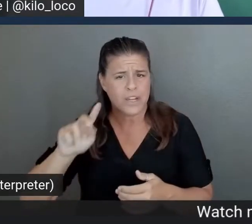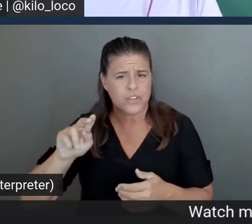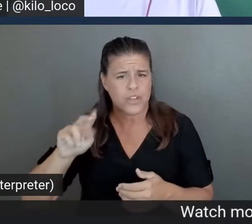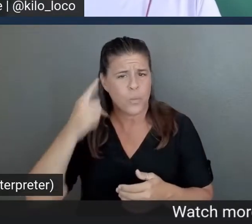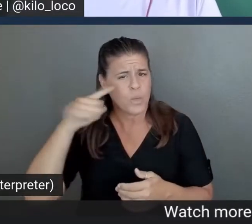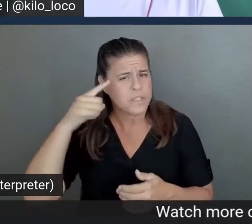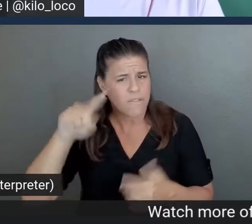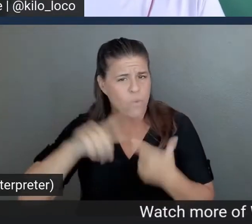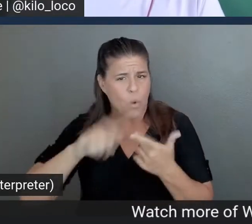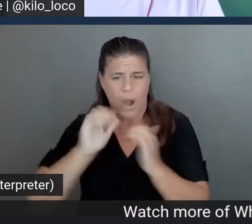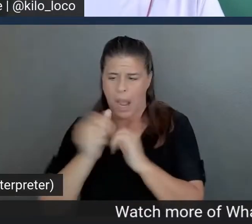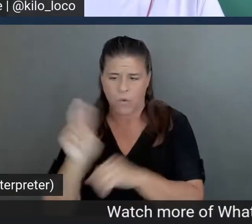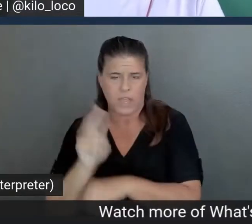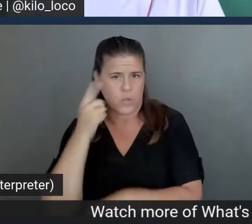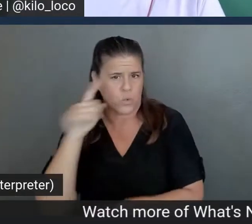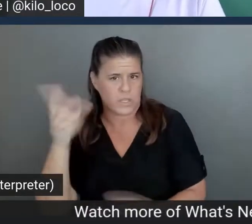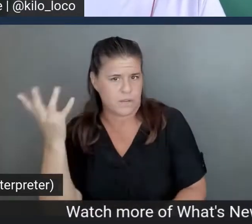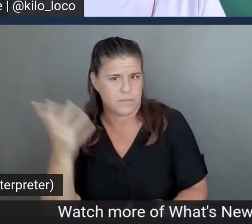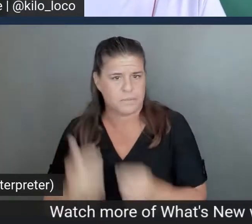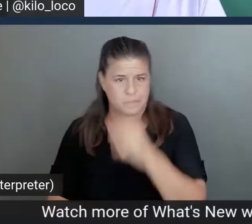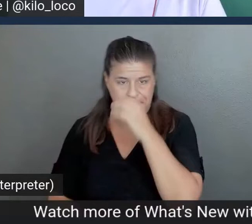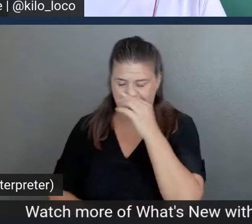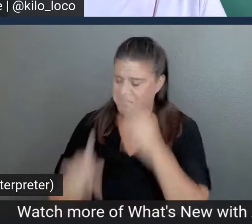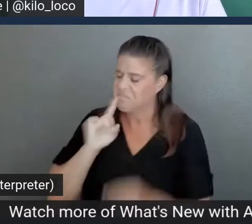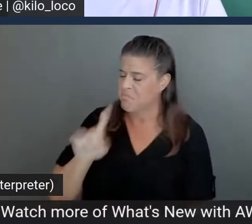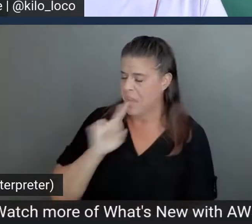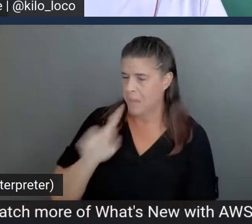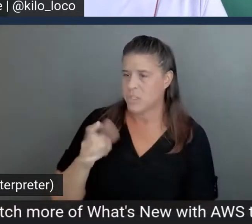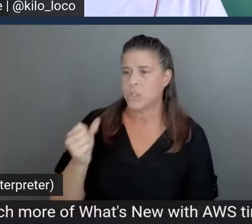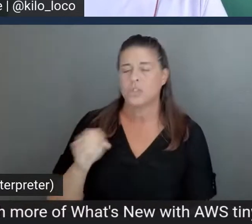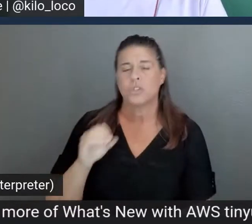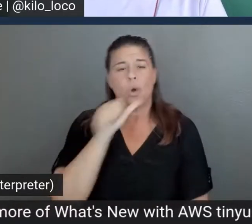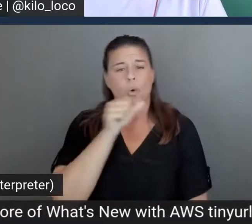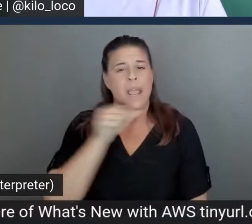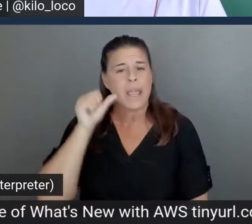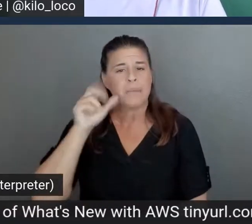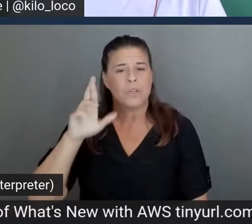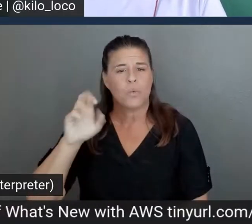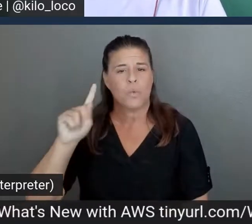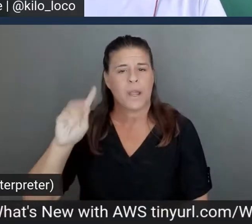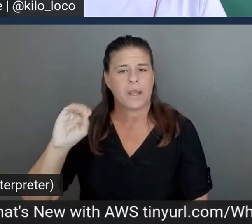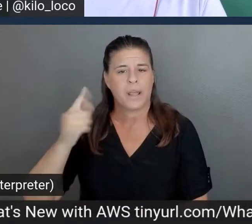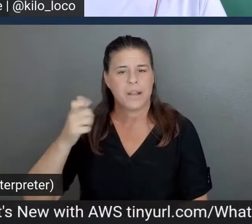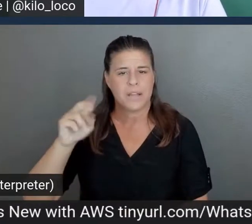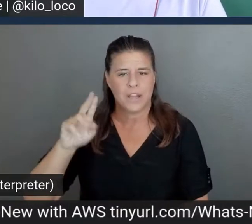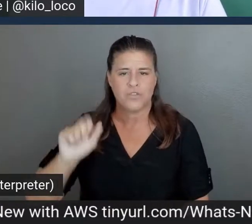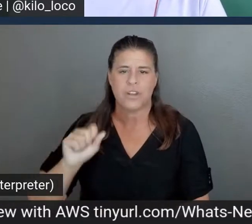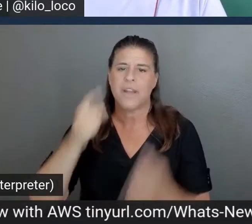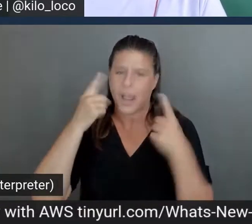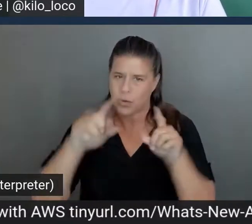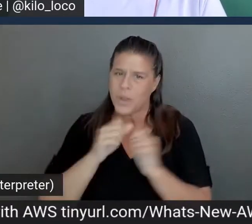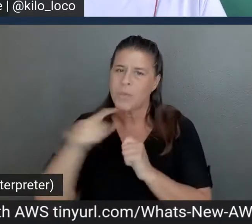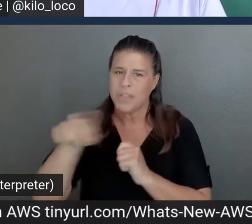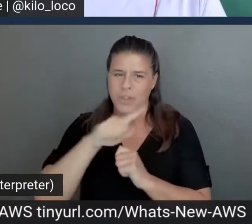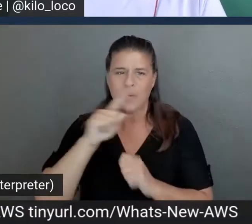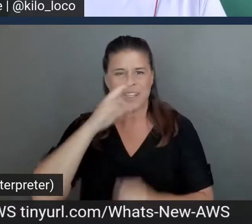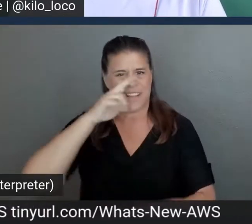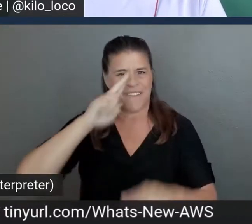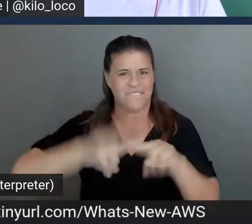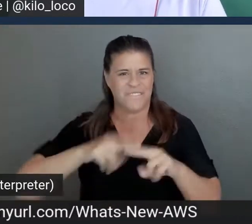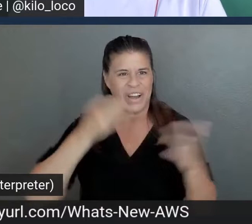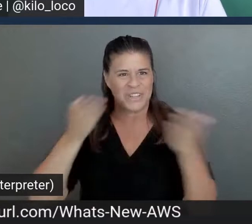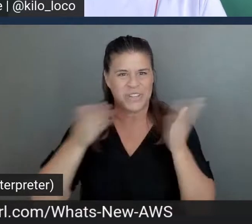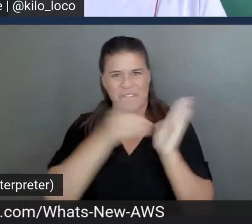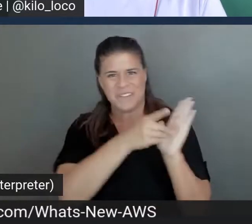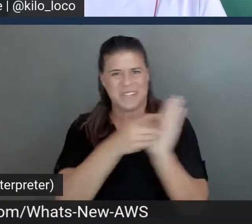how people use Amazon Rekognition. Absolutely. So Amazon Rekognition, yeah, I agree with you. It is definitely a very fun service to